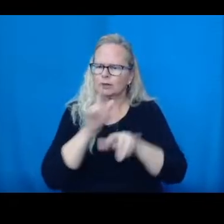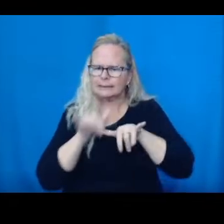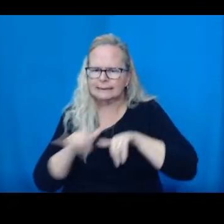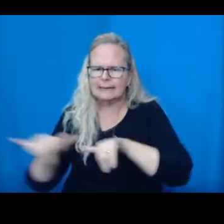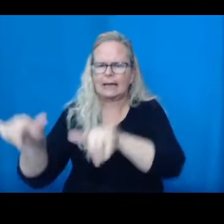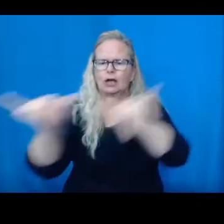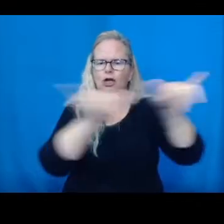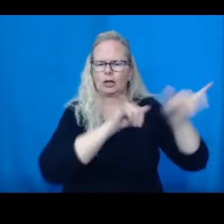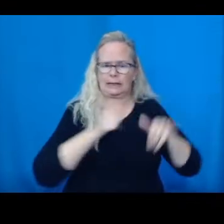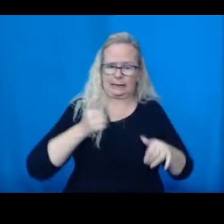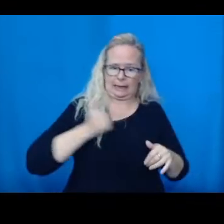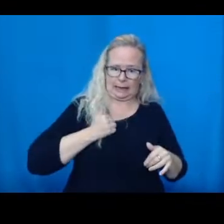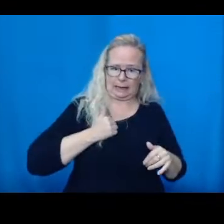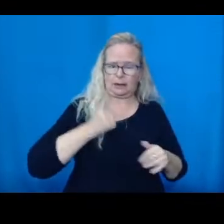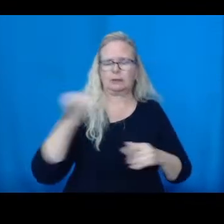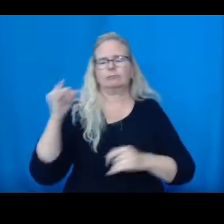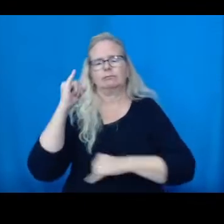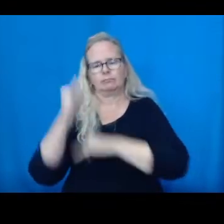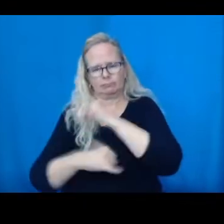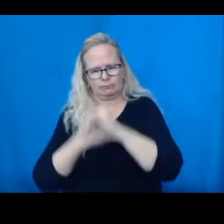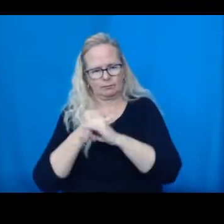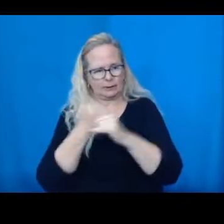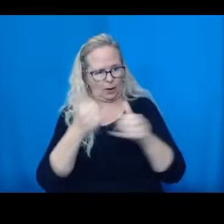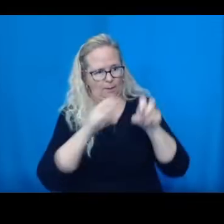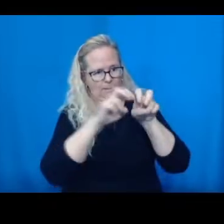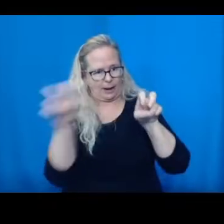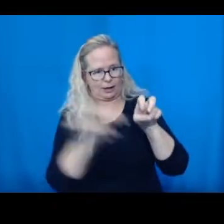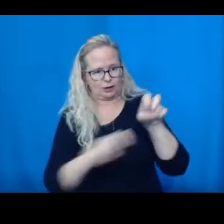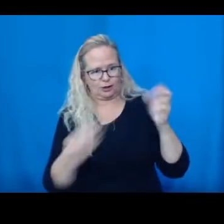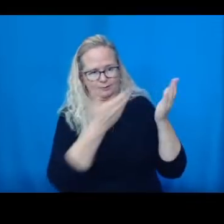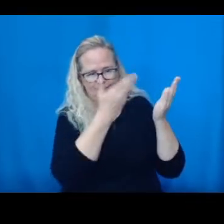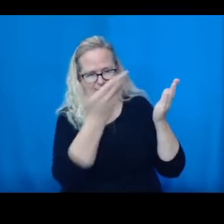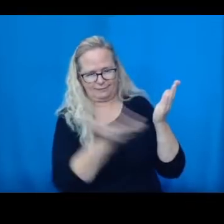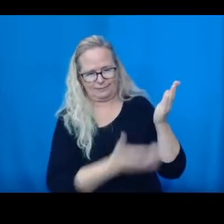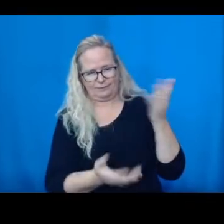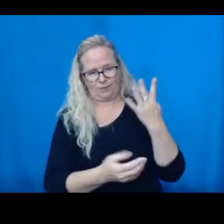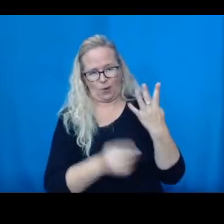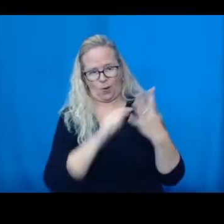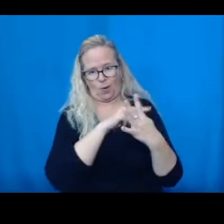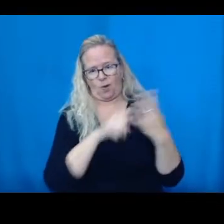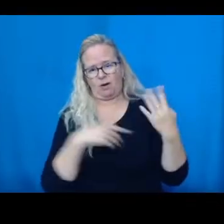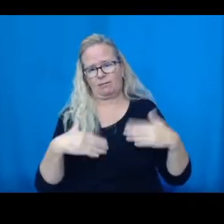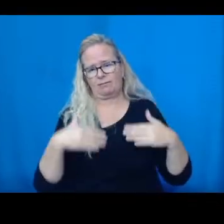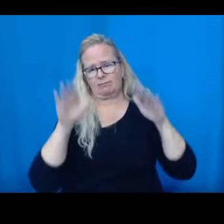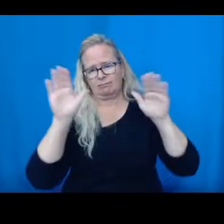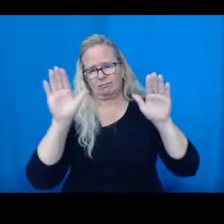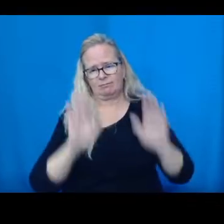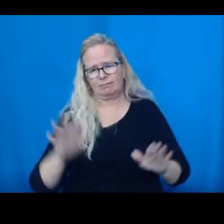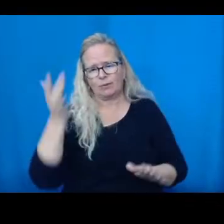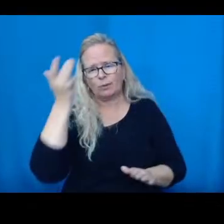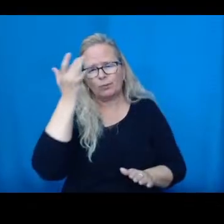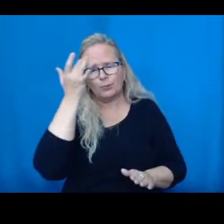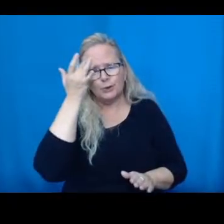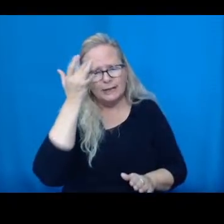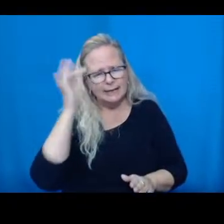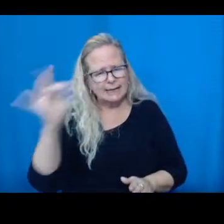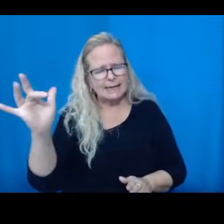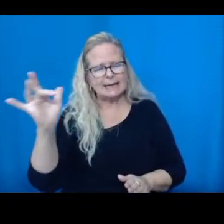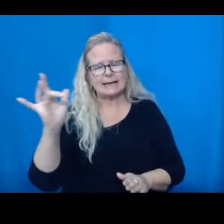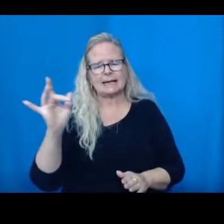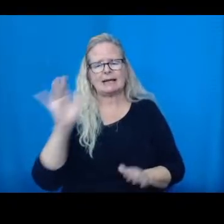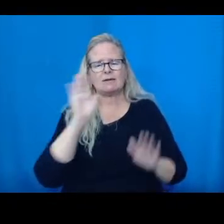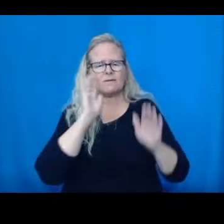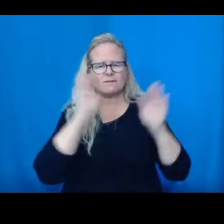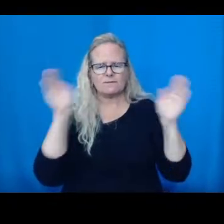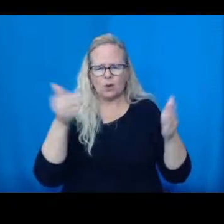intelligent, focused, knowledgeable group to be joining us here for Protect Our Province, Alberta